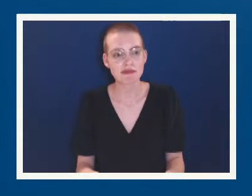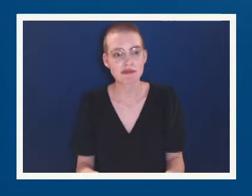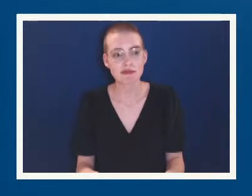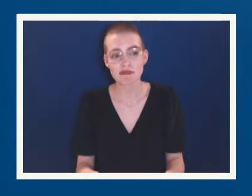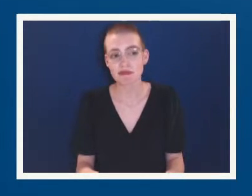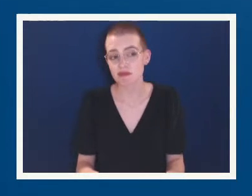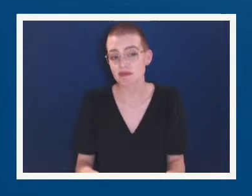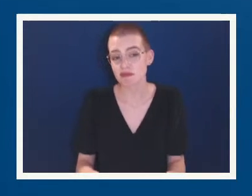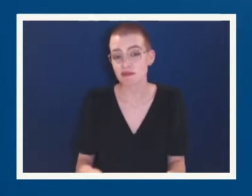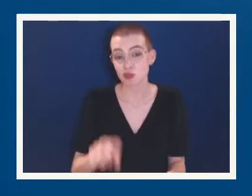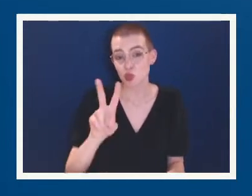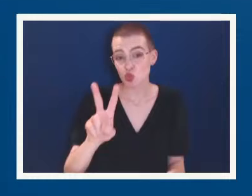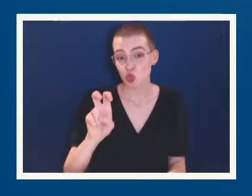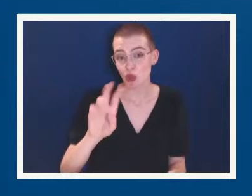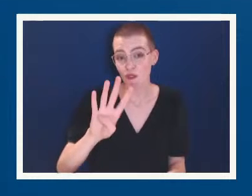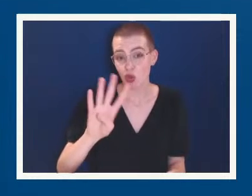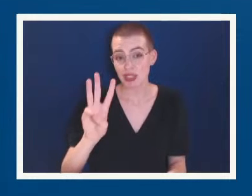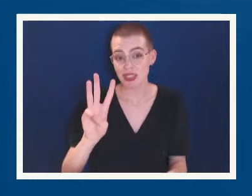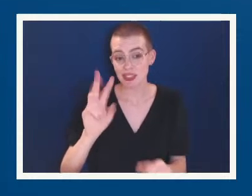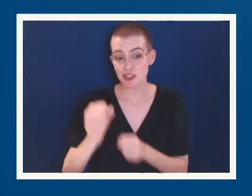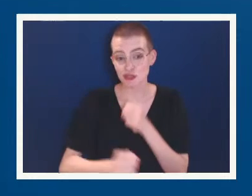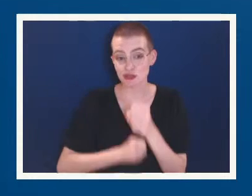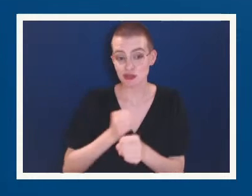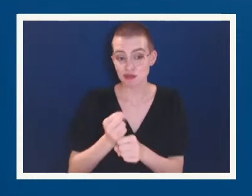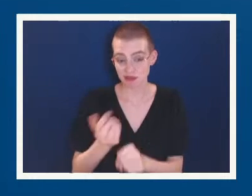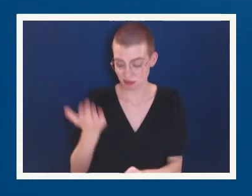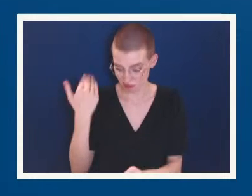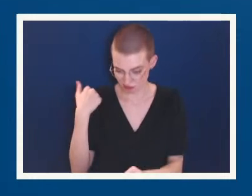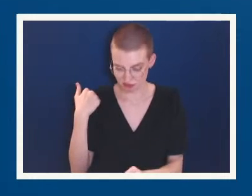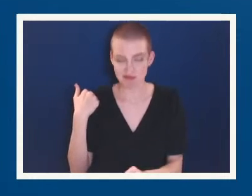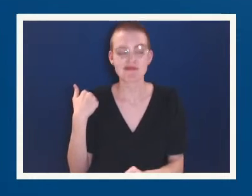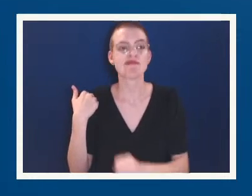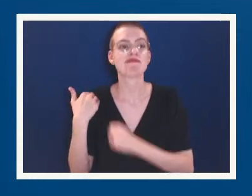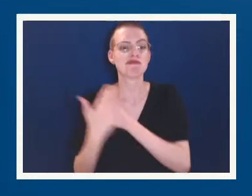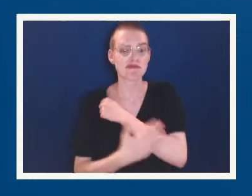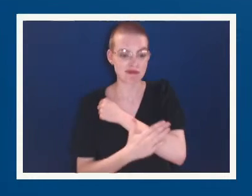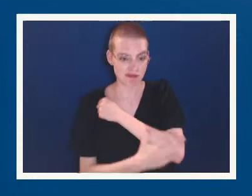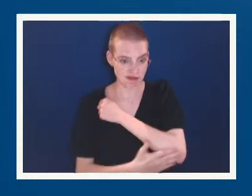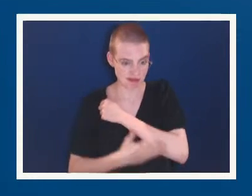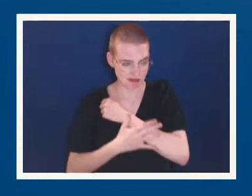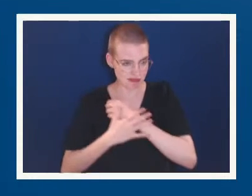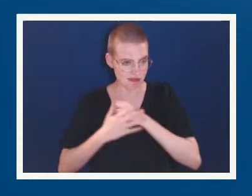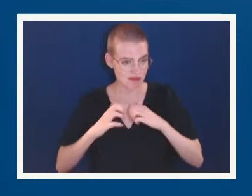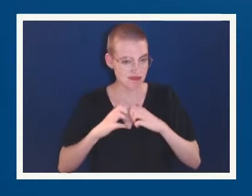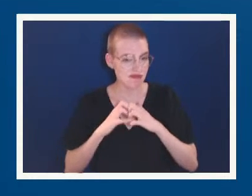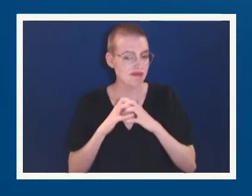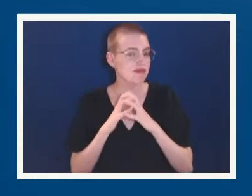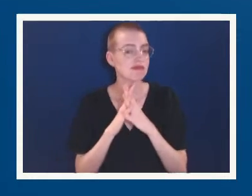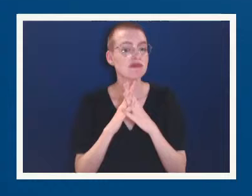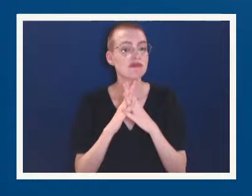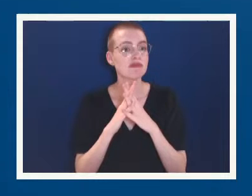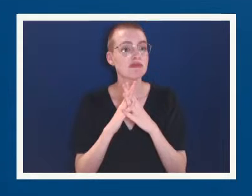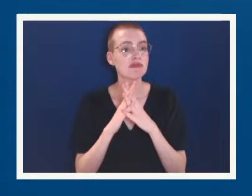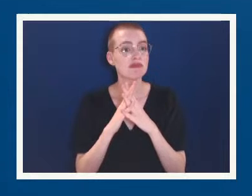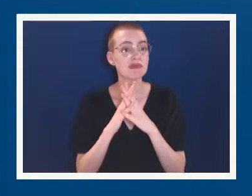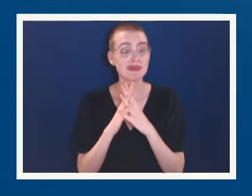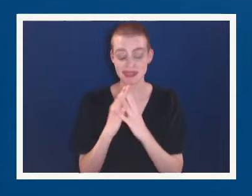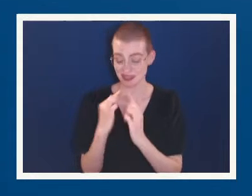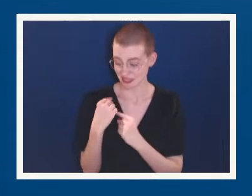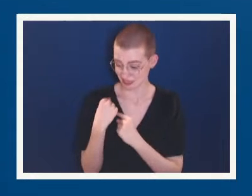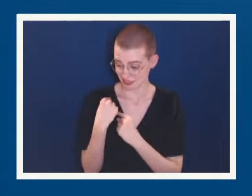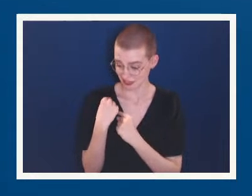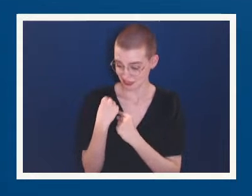246 years ago it was born, but over these last 2.5 centuries, what we've done as Americans is we've